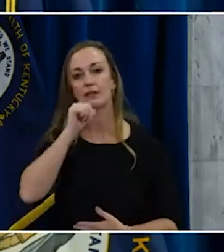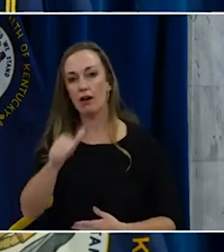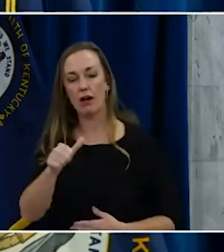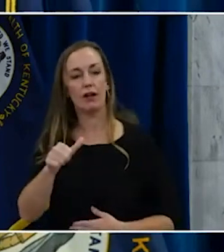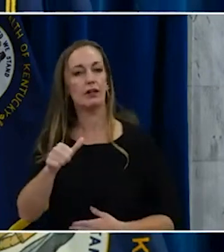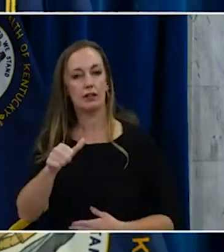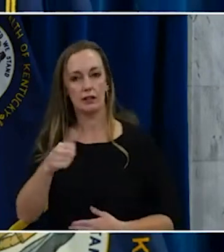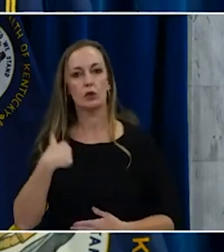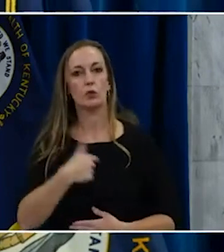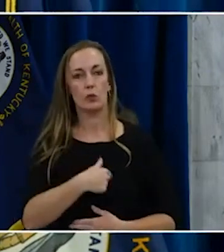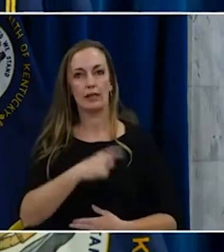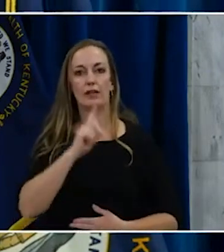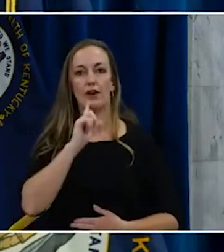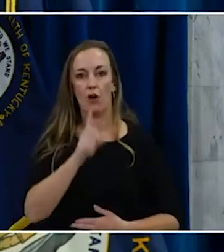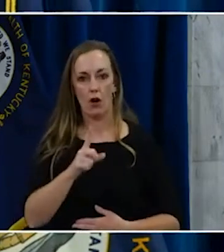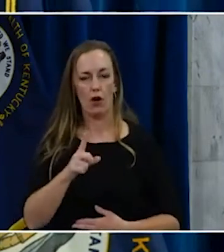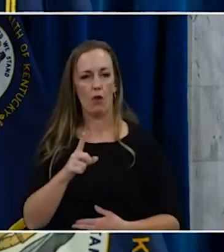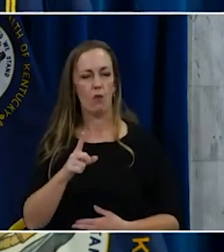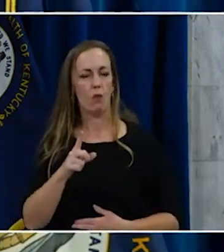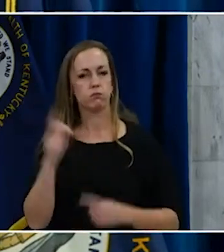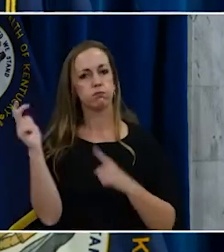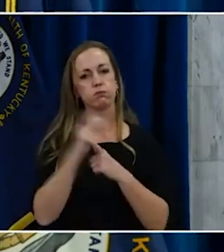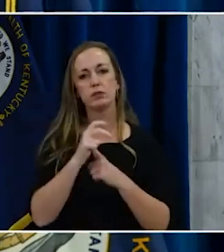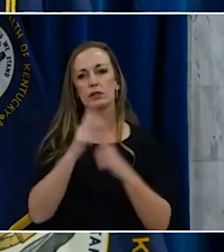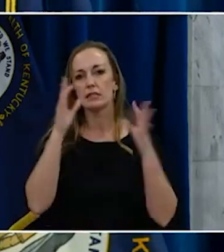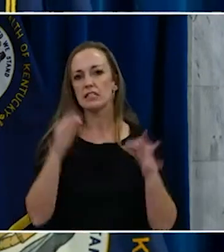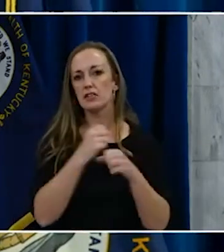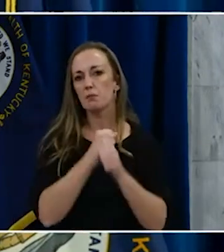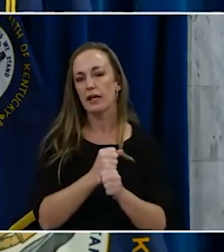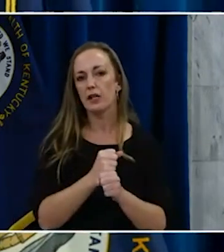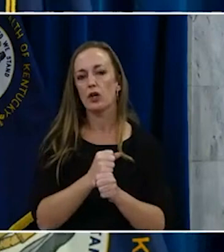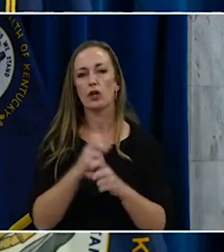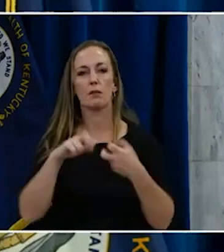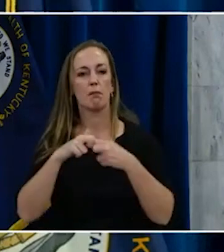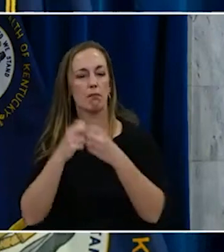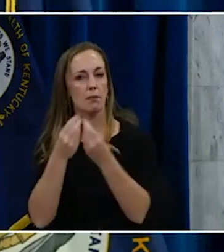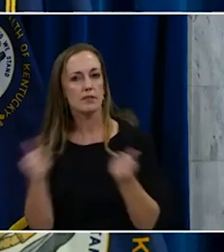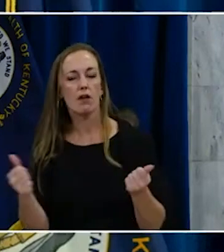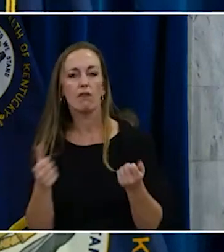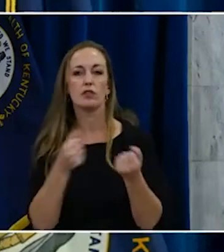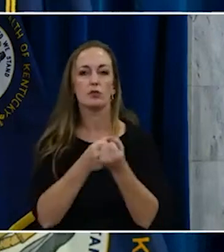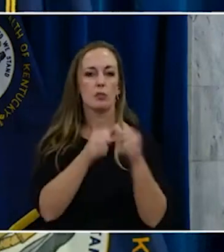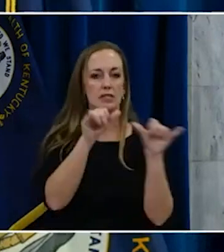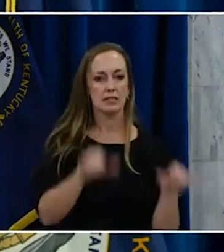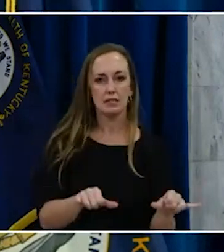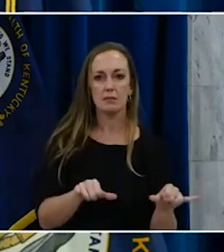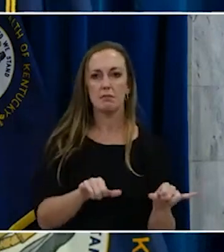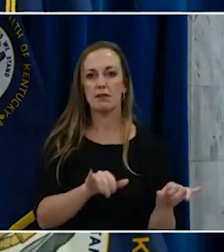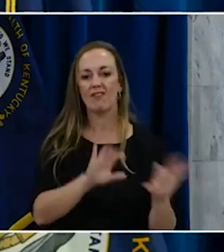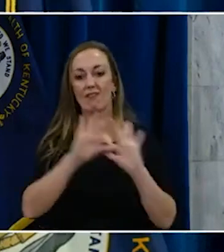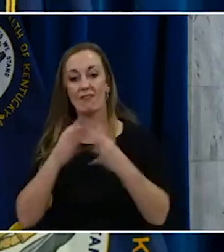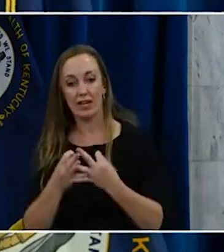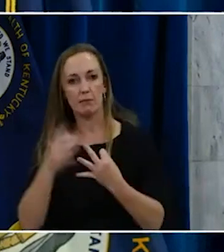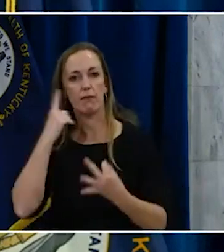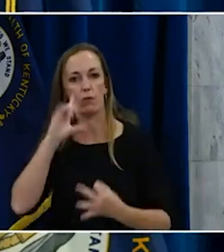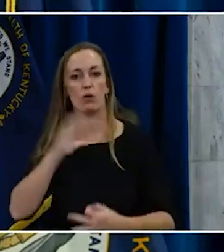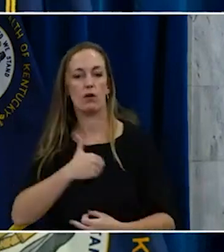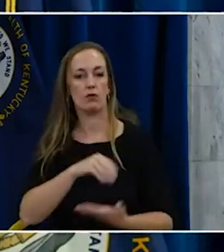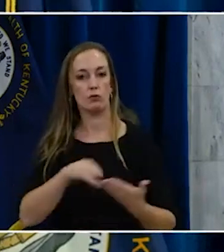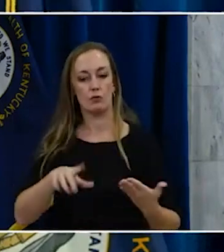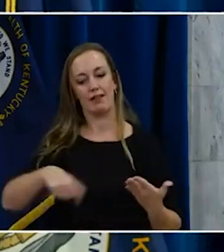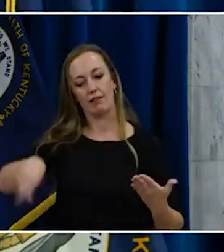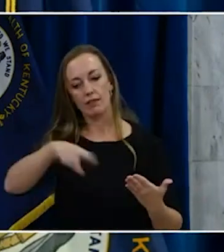we are ultimate decision makers and problem solvers and support systems and family to our students, and